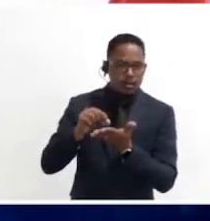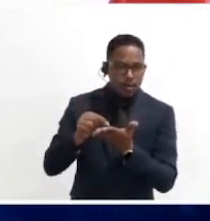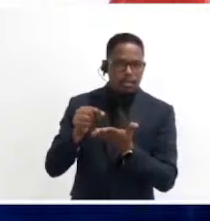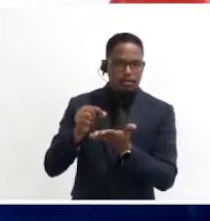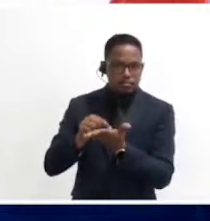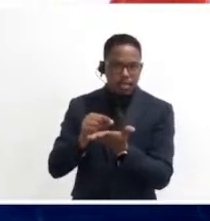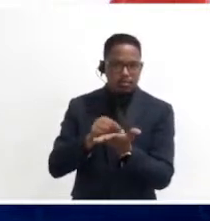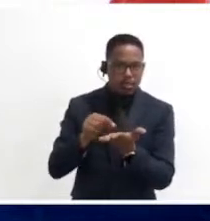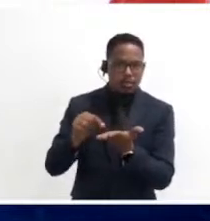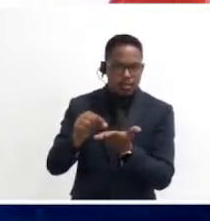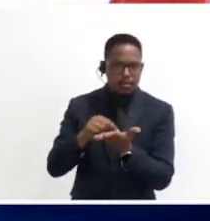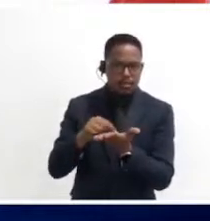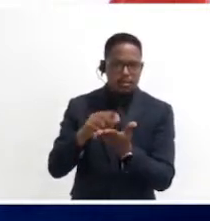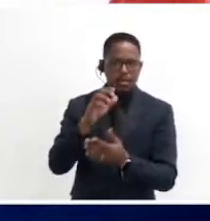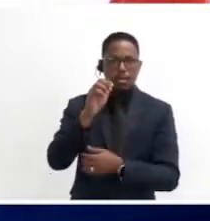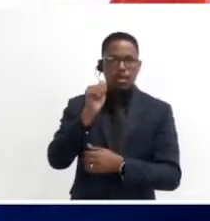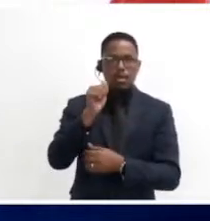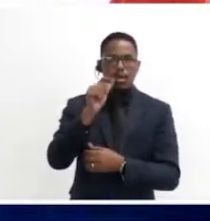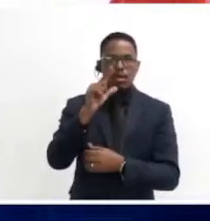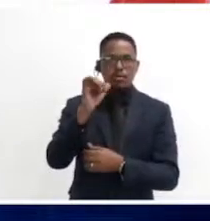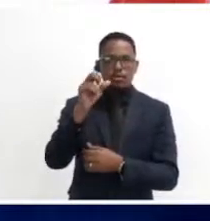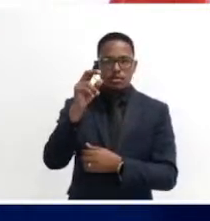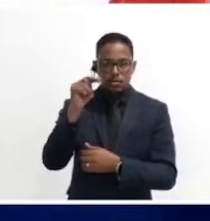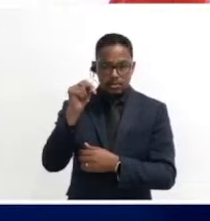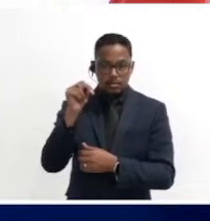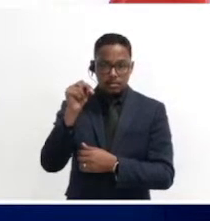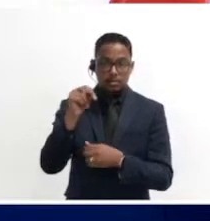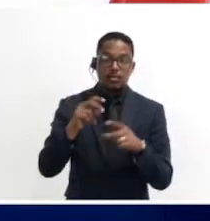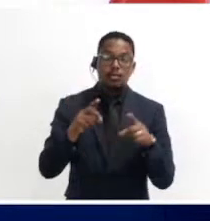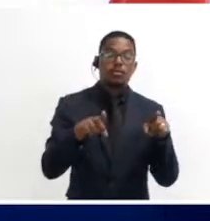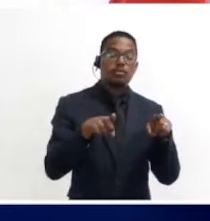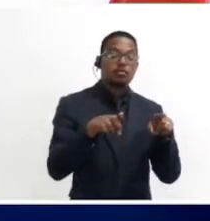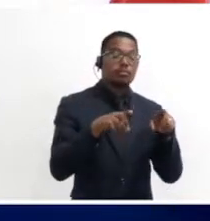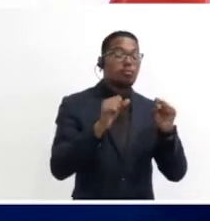to reflow it and then it becomes smooth.